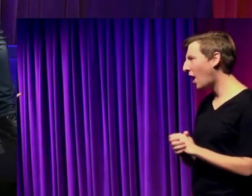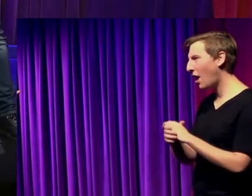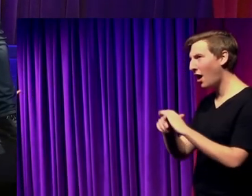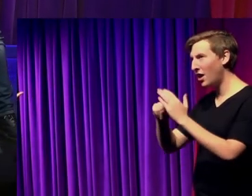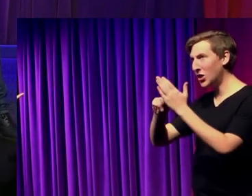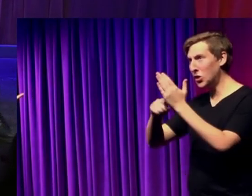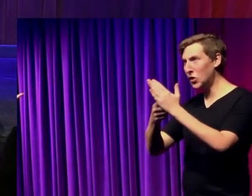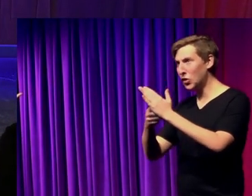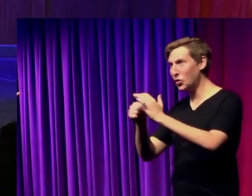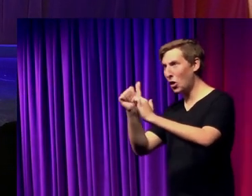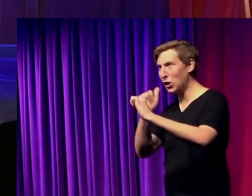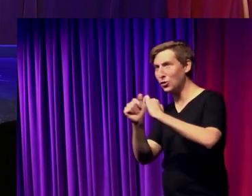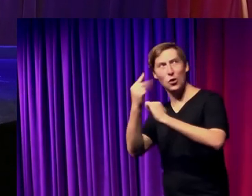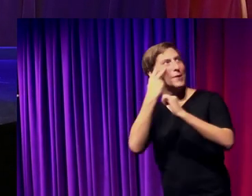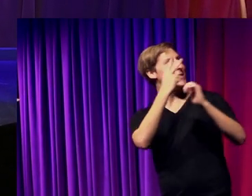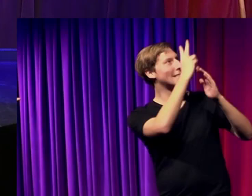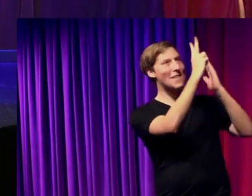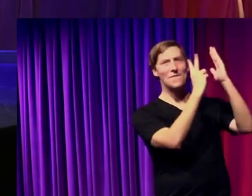video.